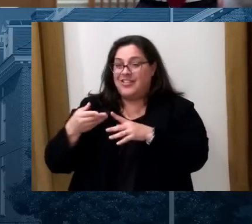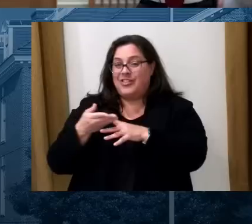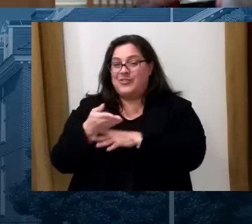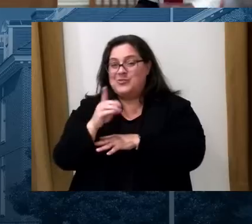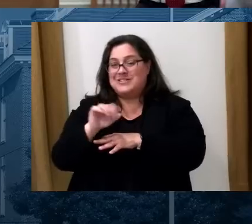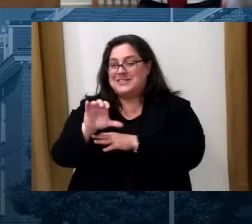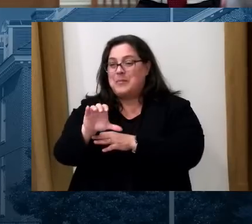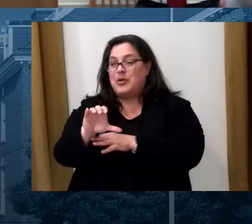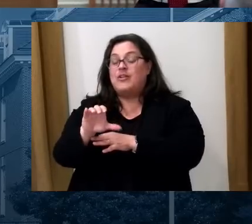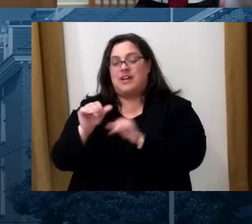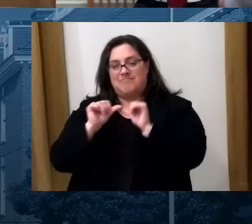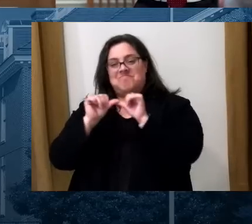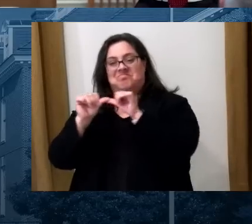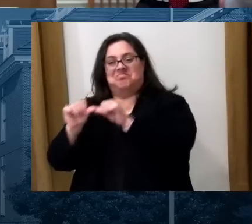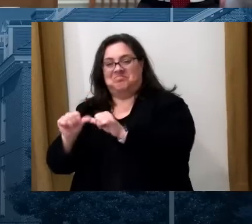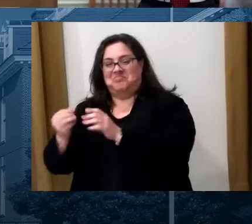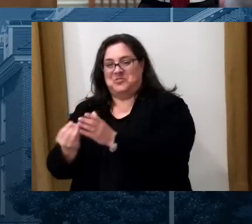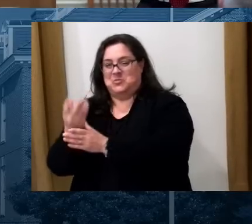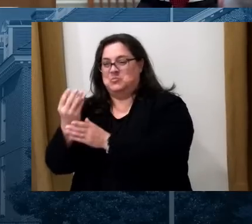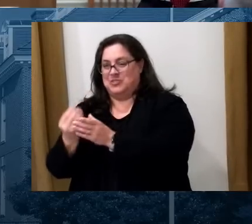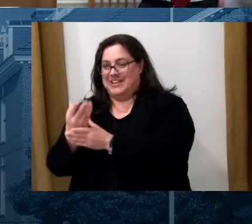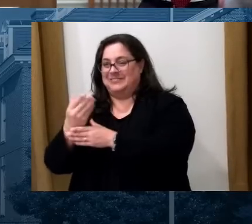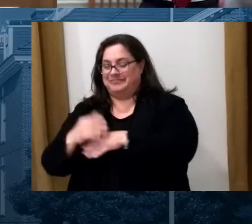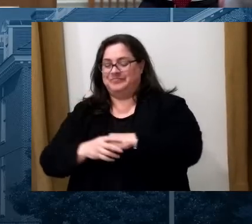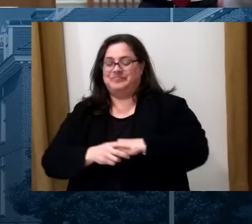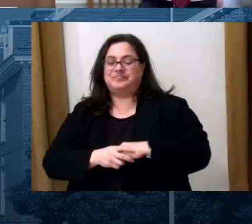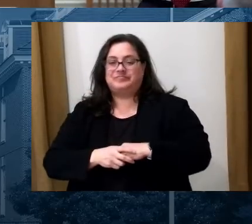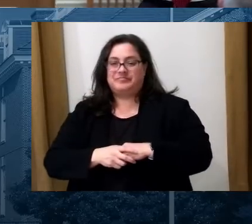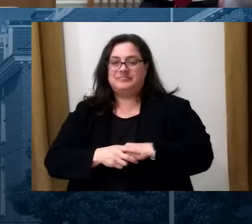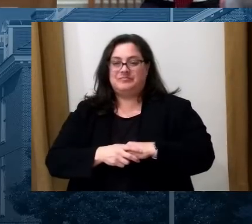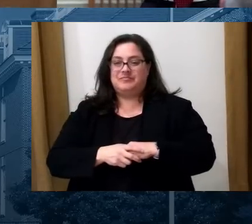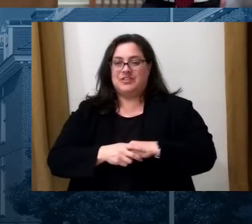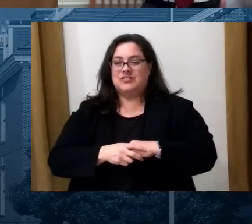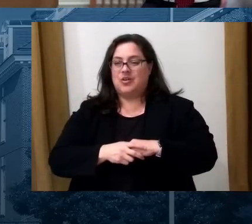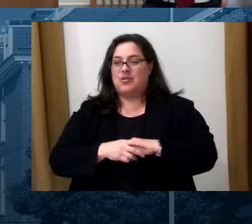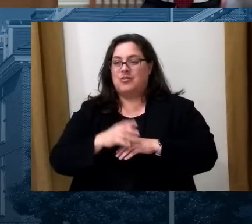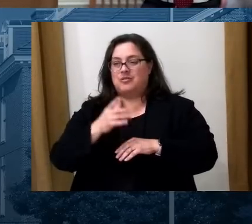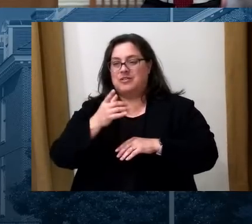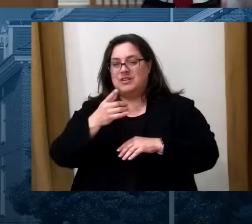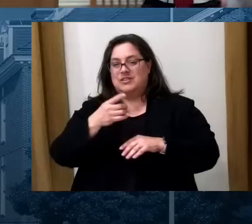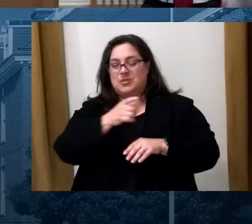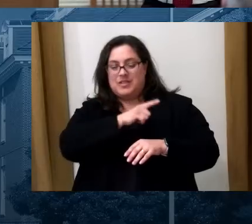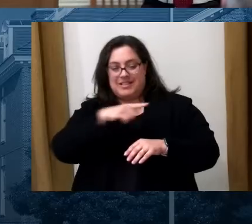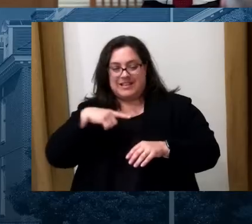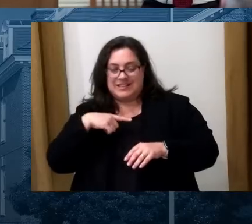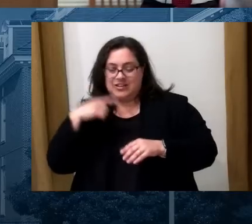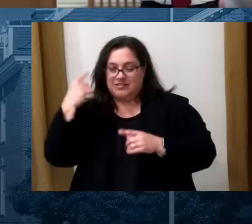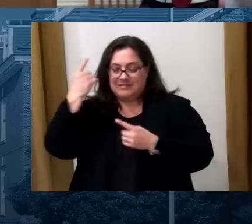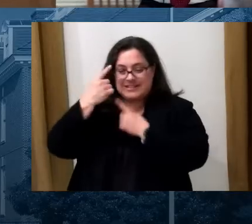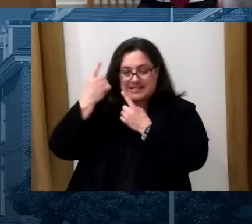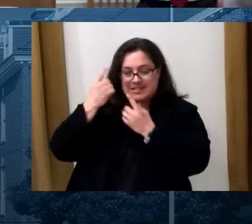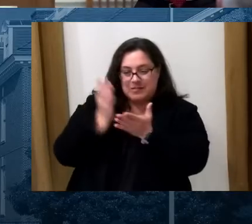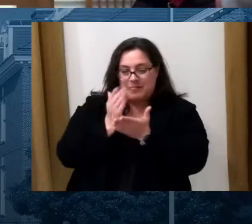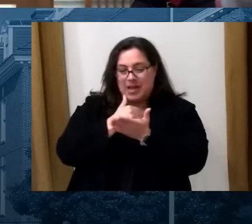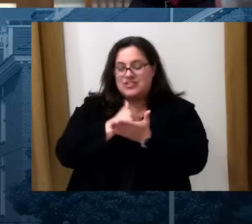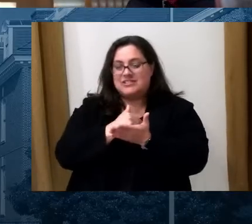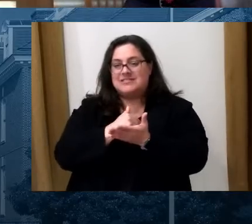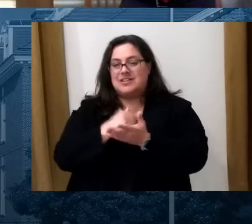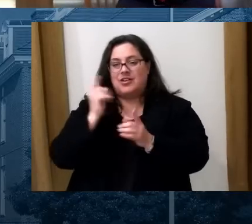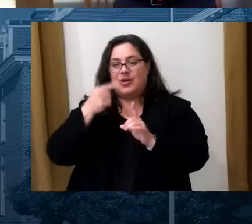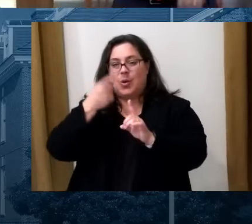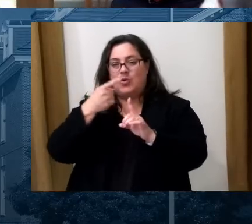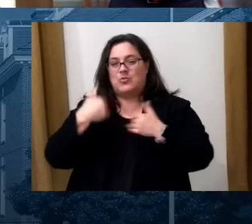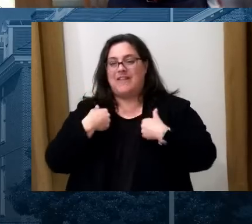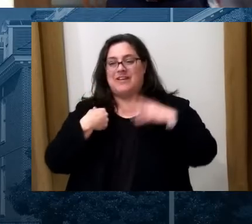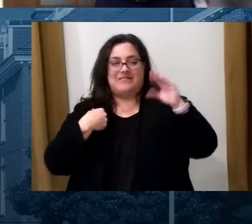then working through the spring as JFC meets and the legislature considers the budget to come with a 50-50